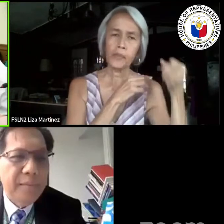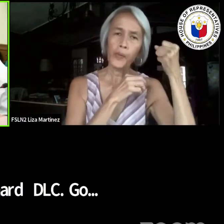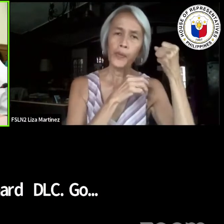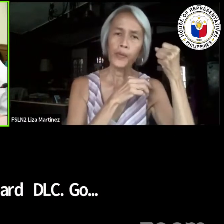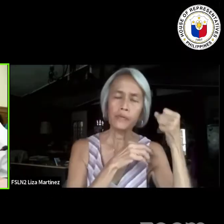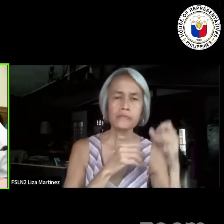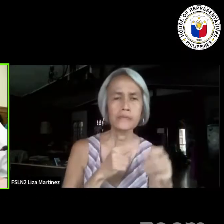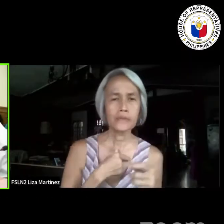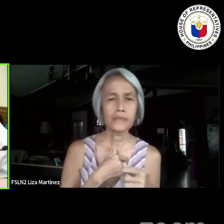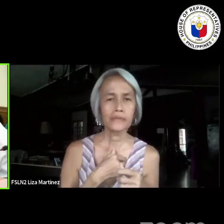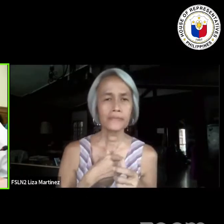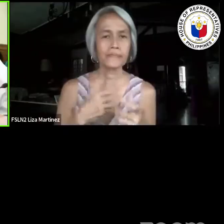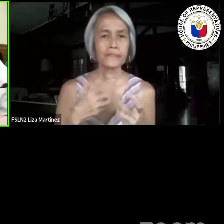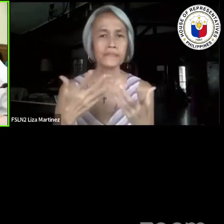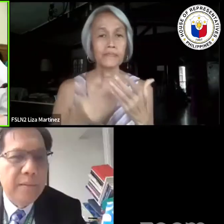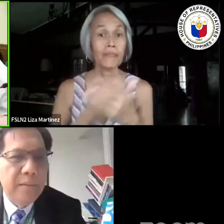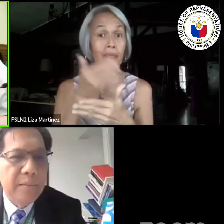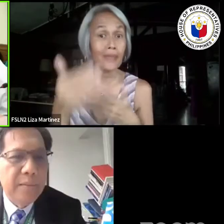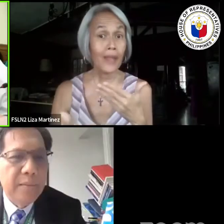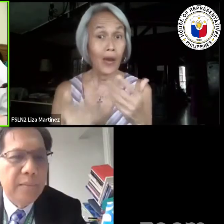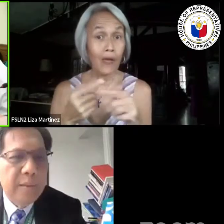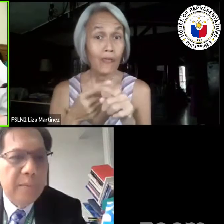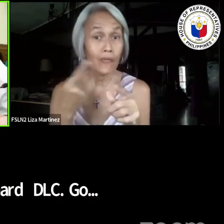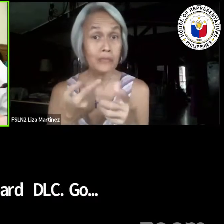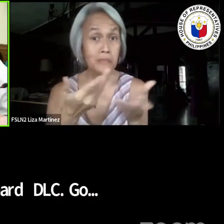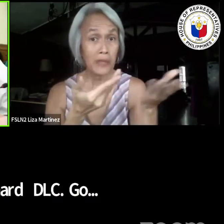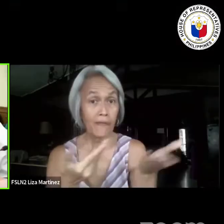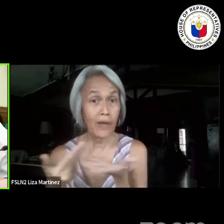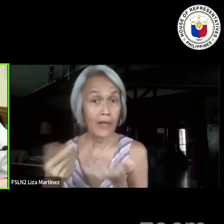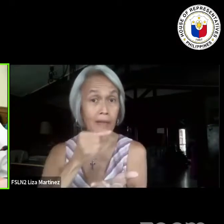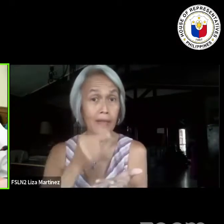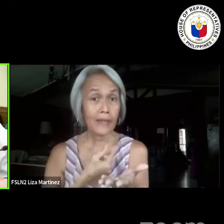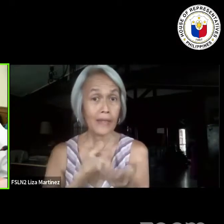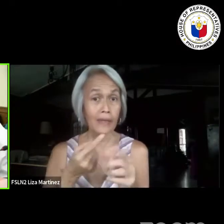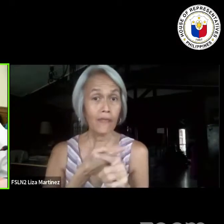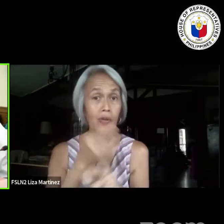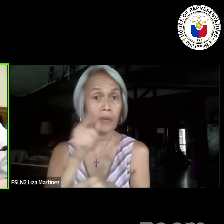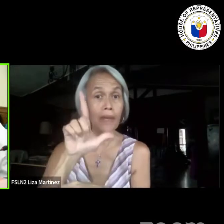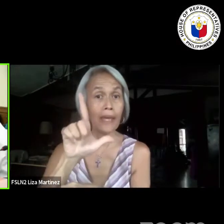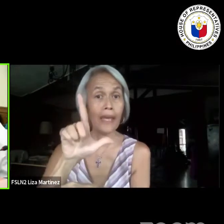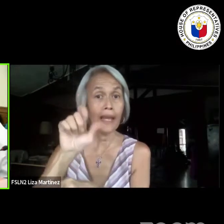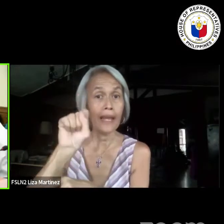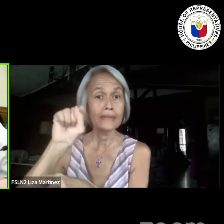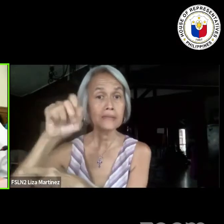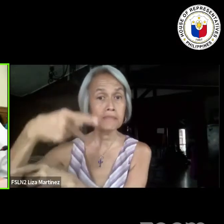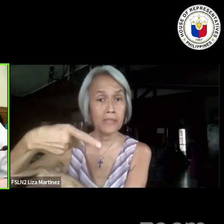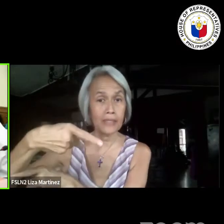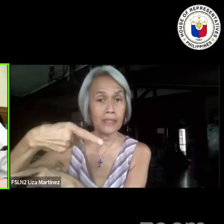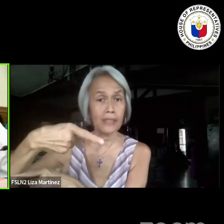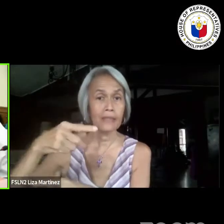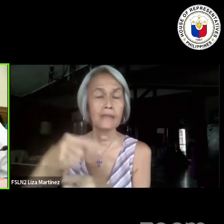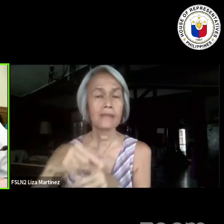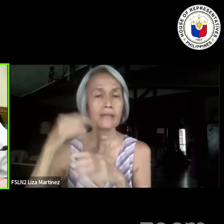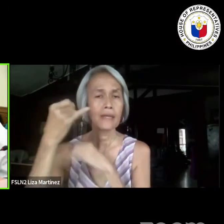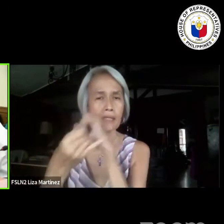Mr. Gonzalez from LSP, SIL International.